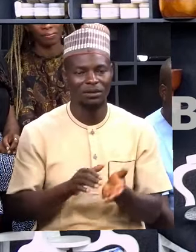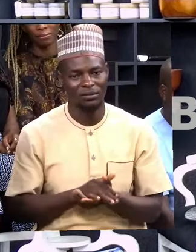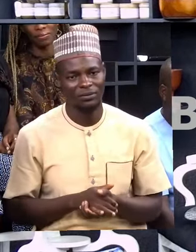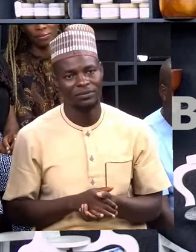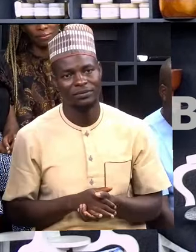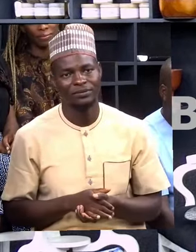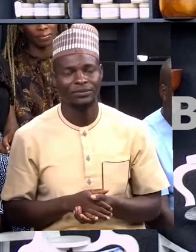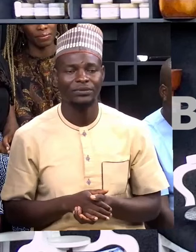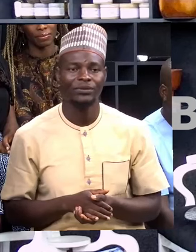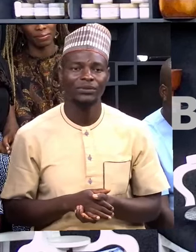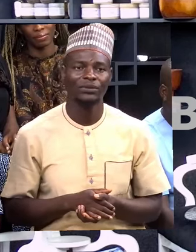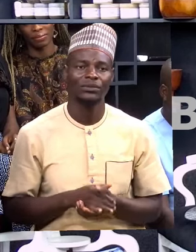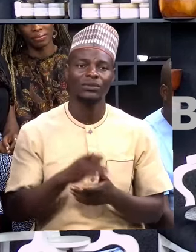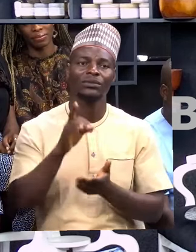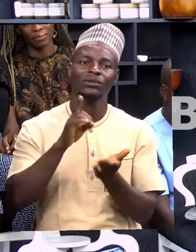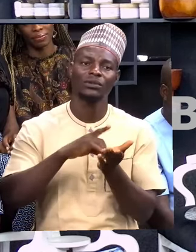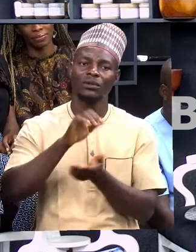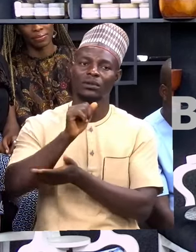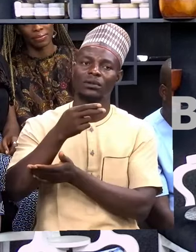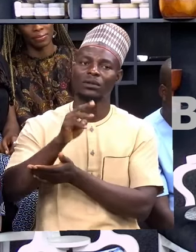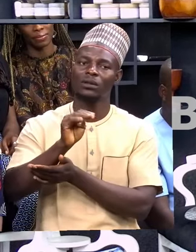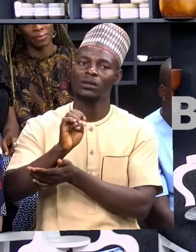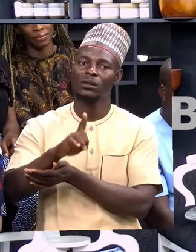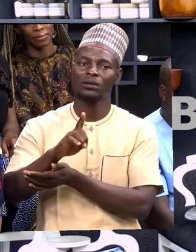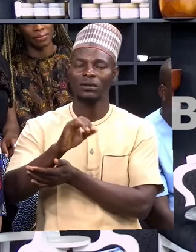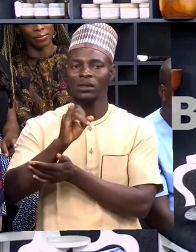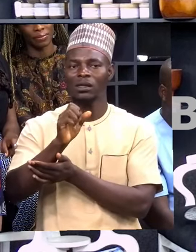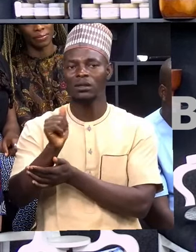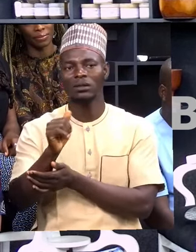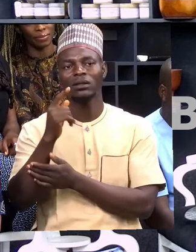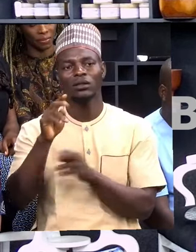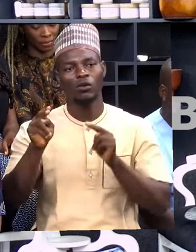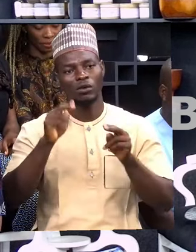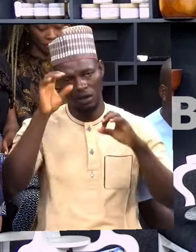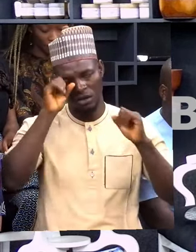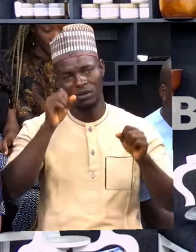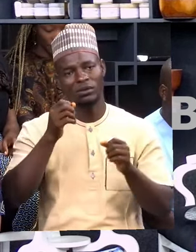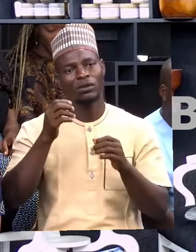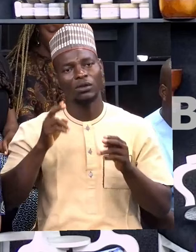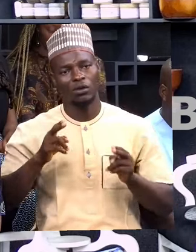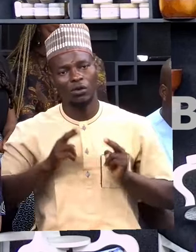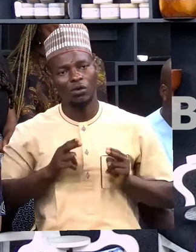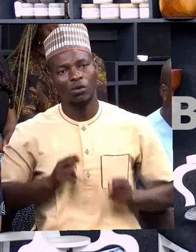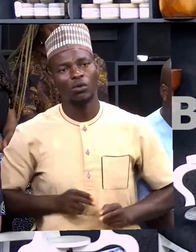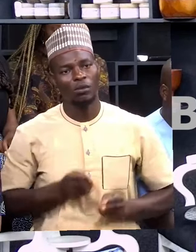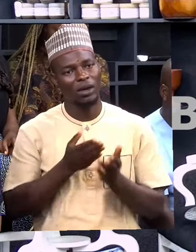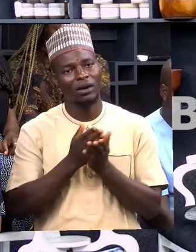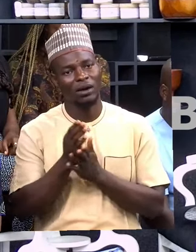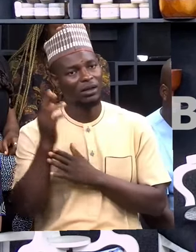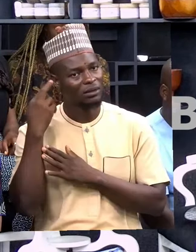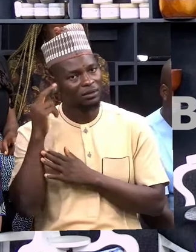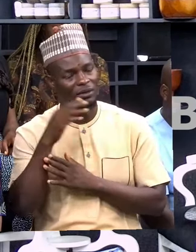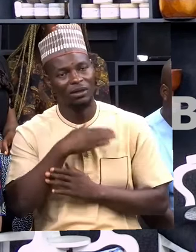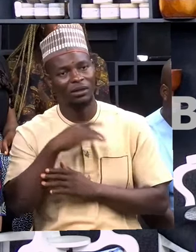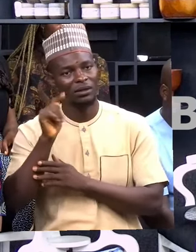sir. Dr. Ahmad Issa, the ordinary president, Human Rights Radio and Television,